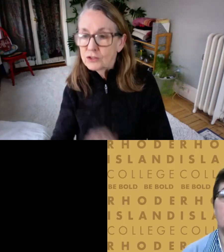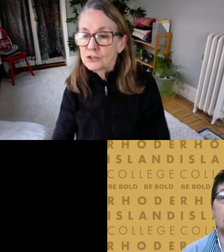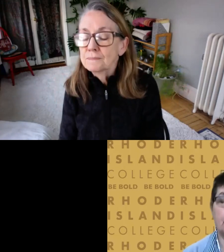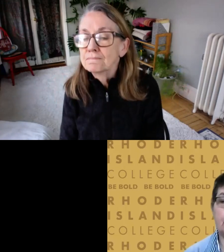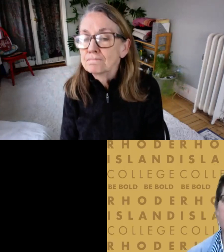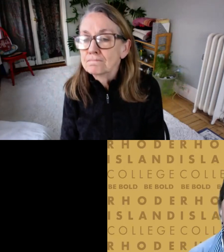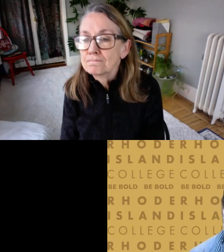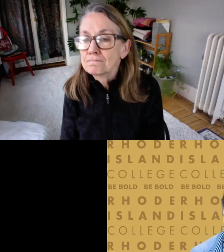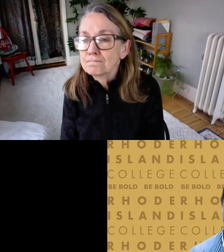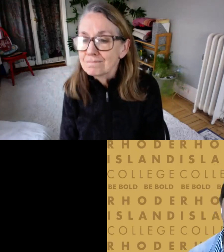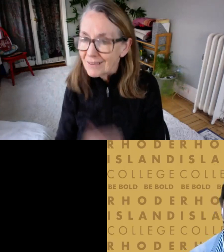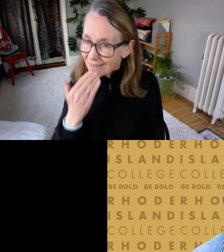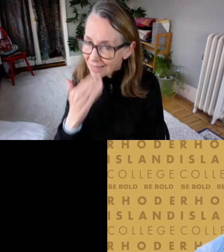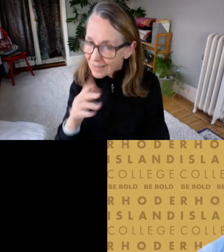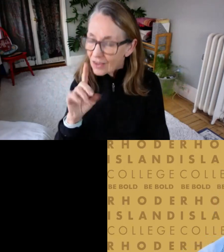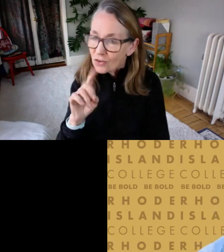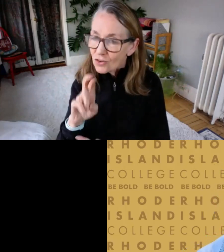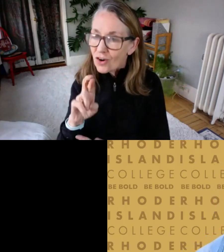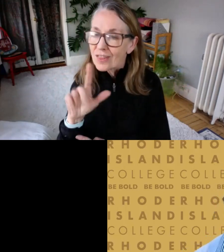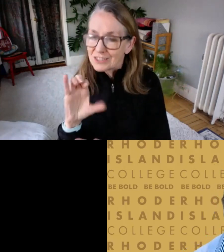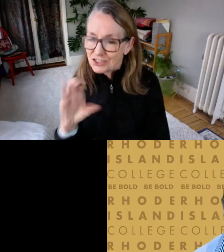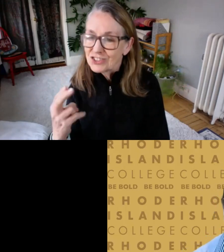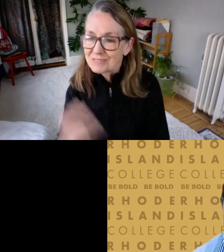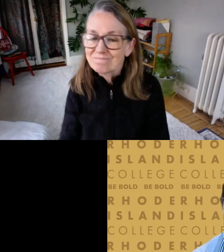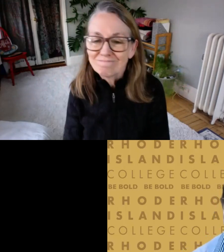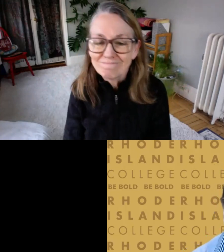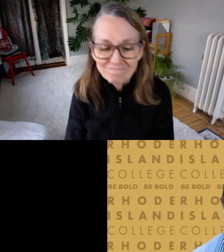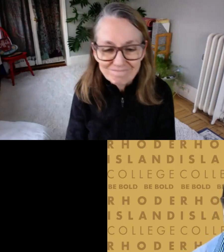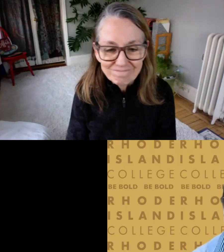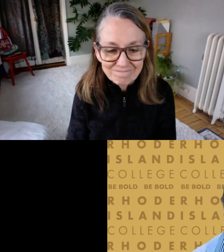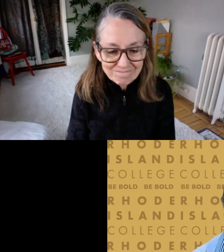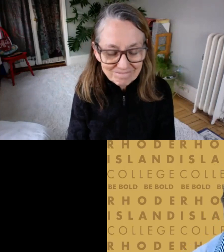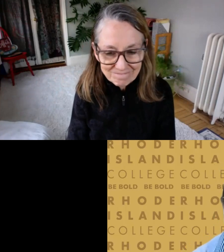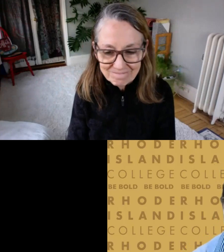Great, thank you, Dr. Lynch. Sure. All right, and then